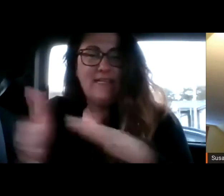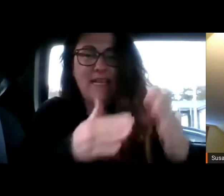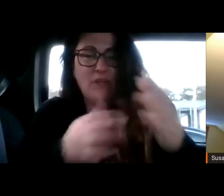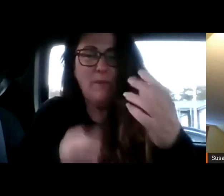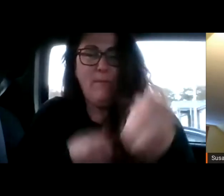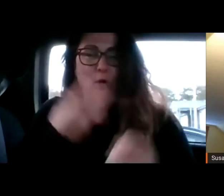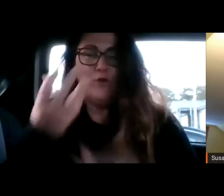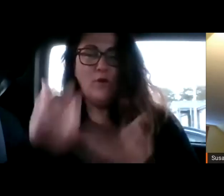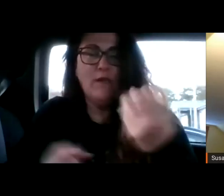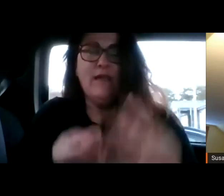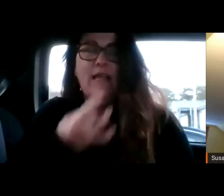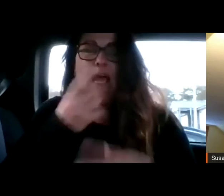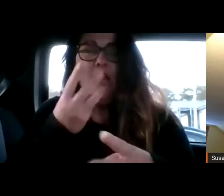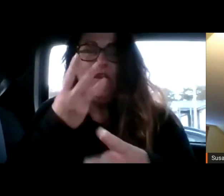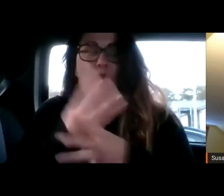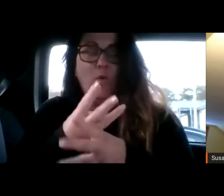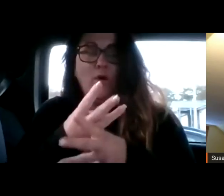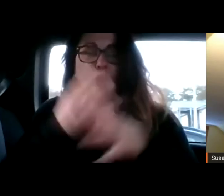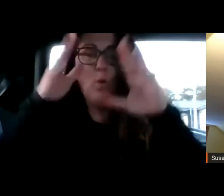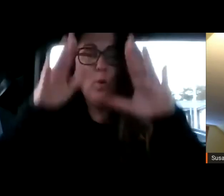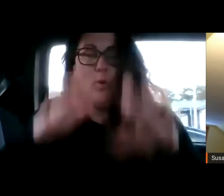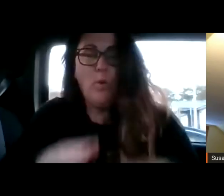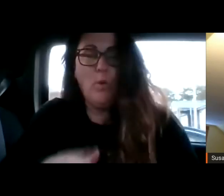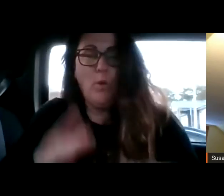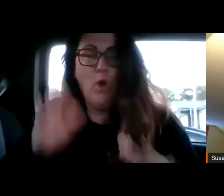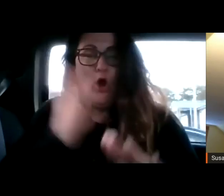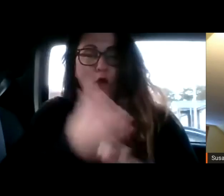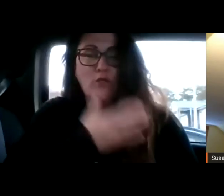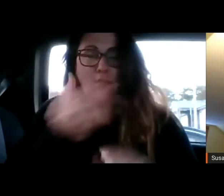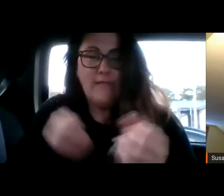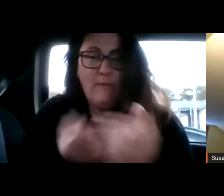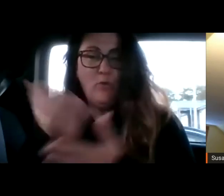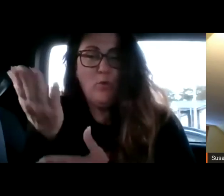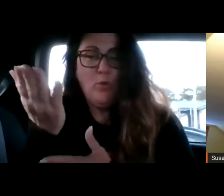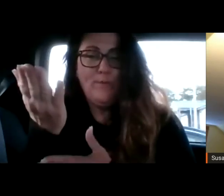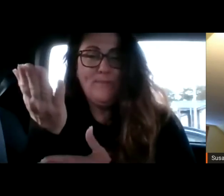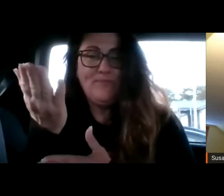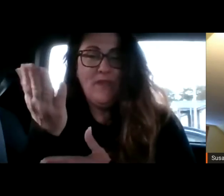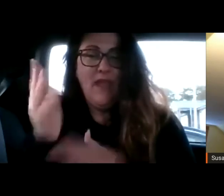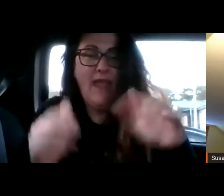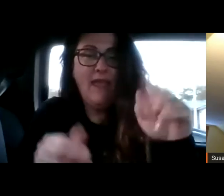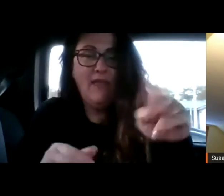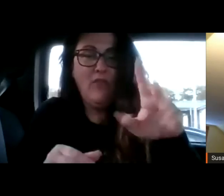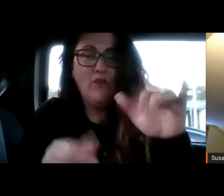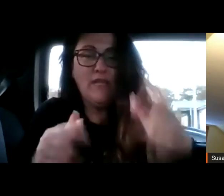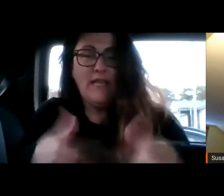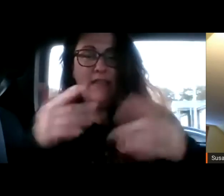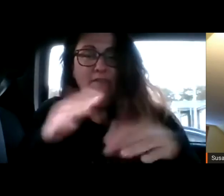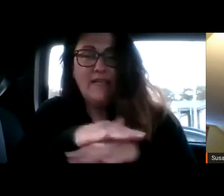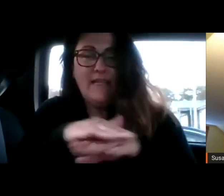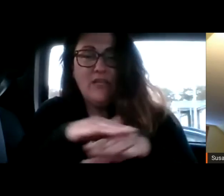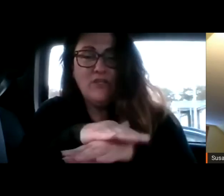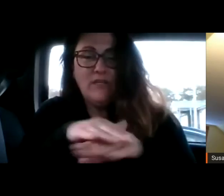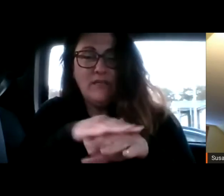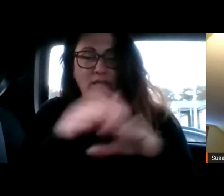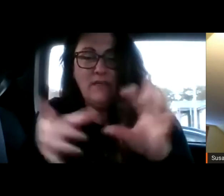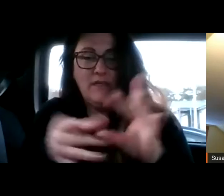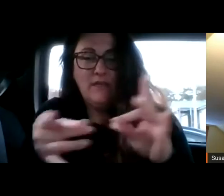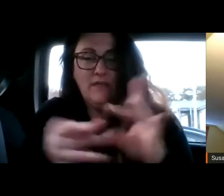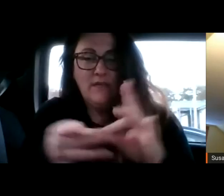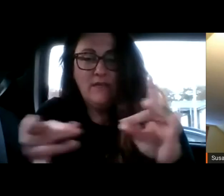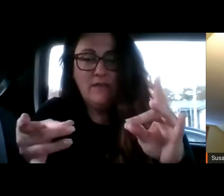Light of the World Was Subdued, Our Songs Came Through. Her anthology, Living Nations, Living Words, First Peoples